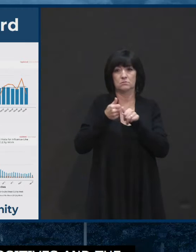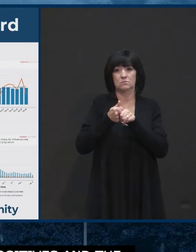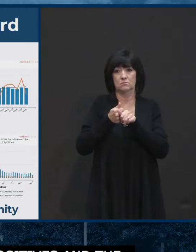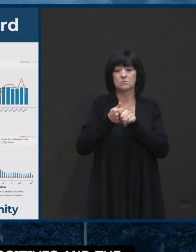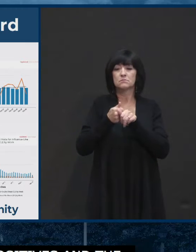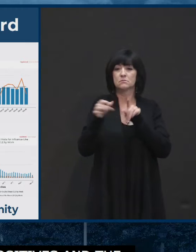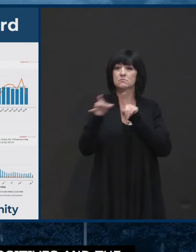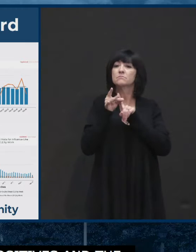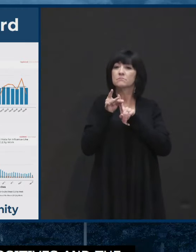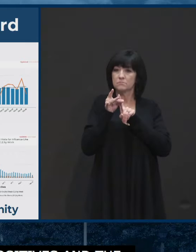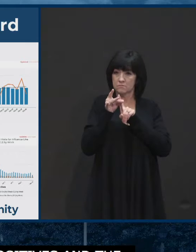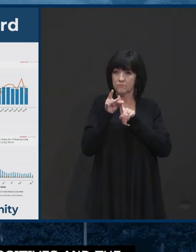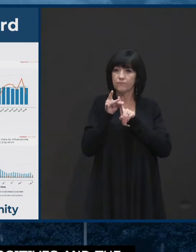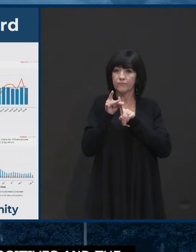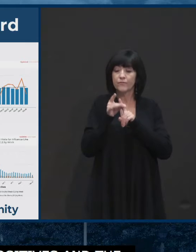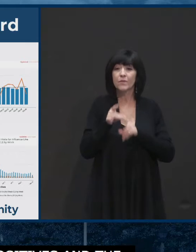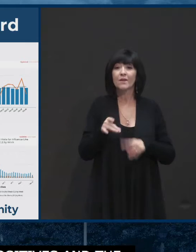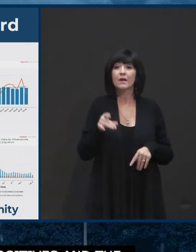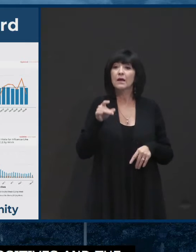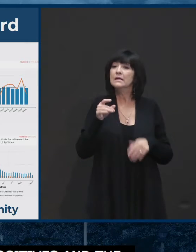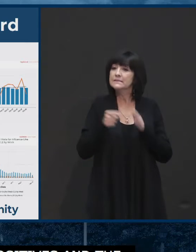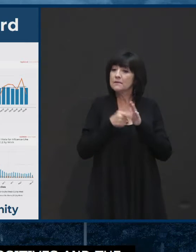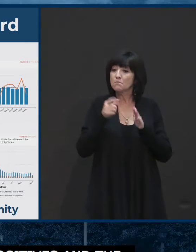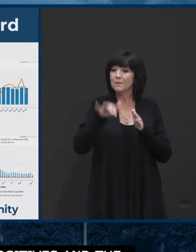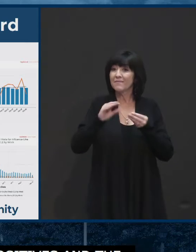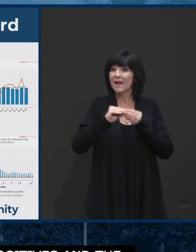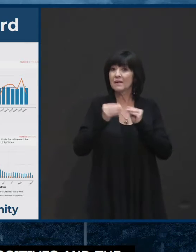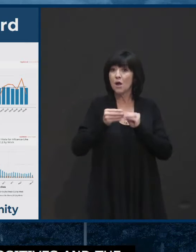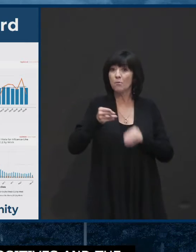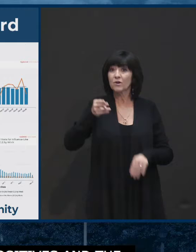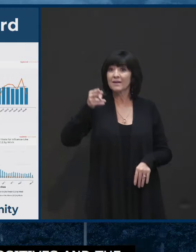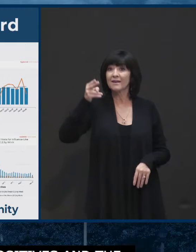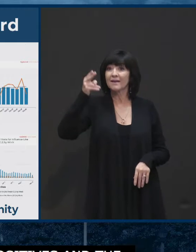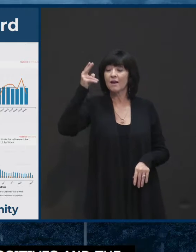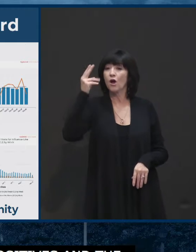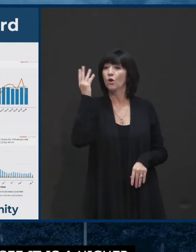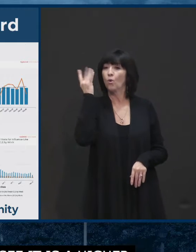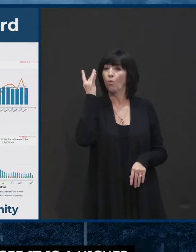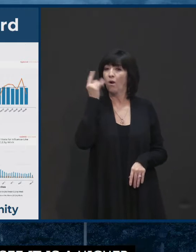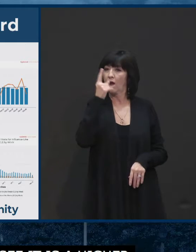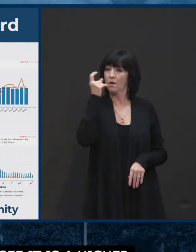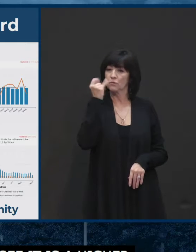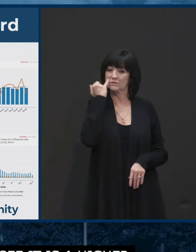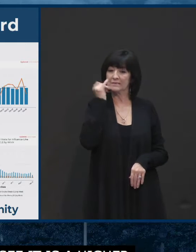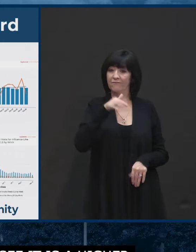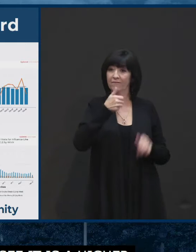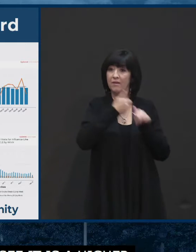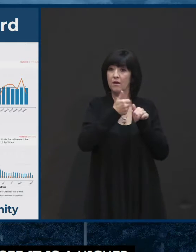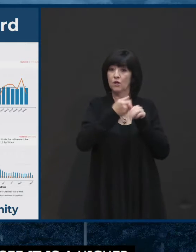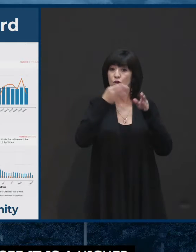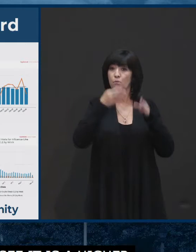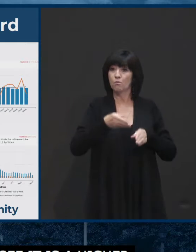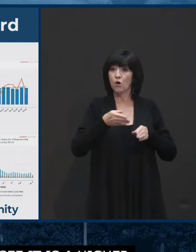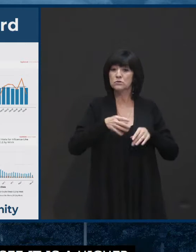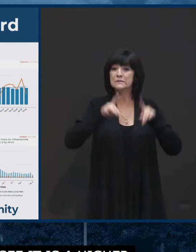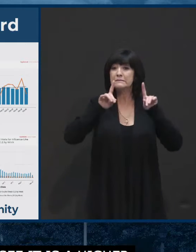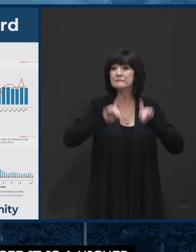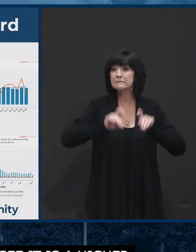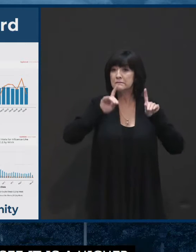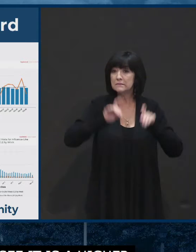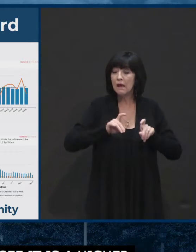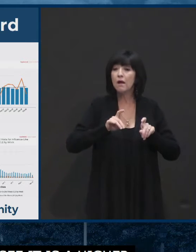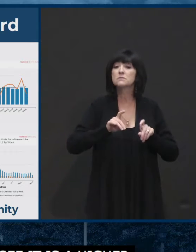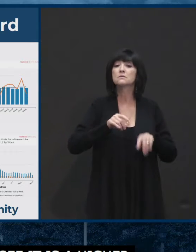as somebody gets tested more than once, it doesn't get included in the denominator. When you calculate that, put all the tests in,